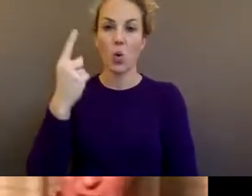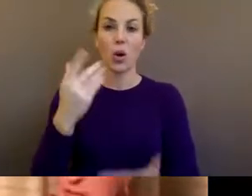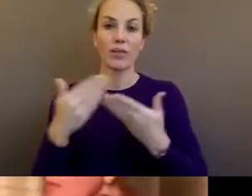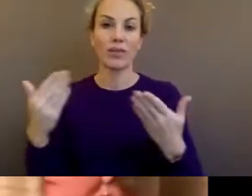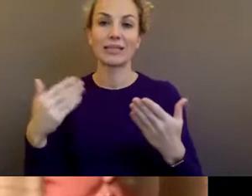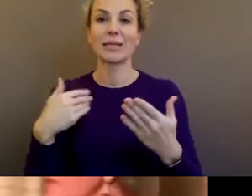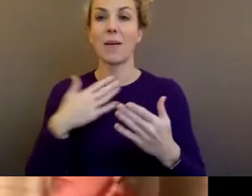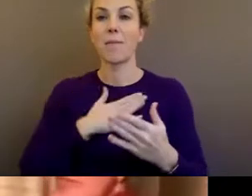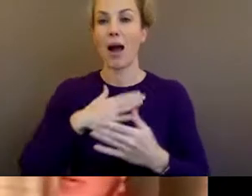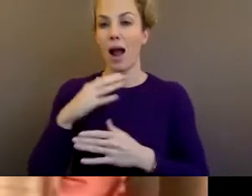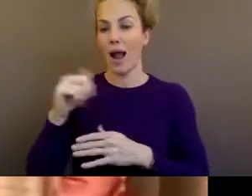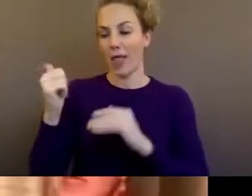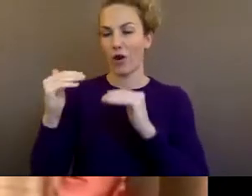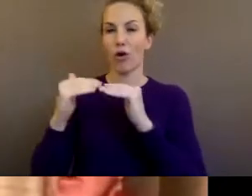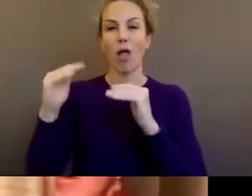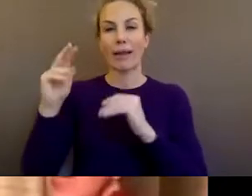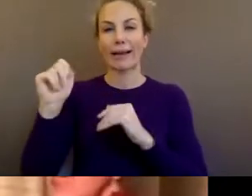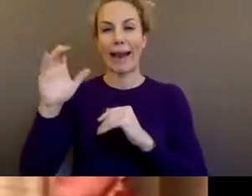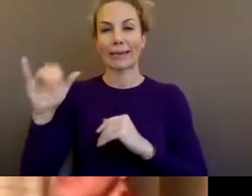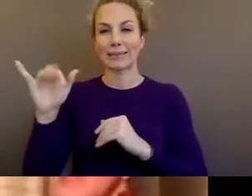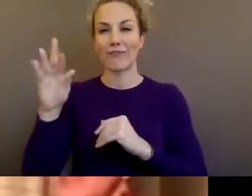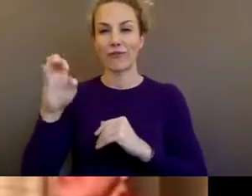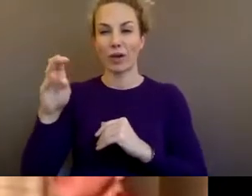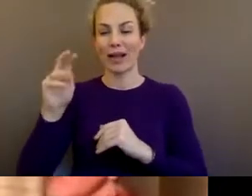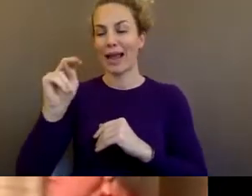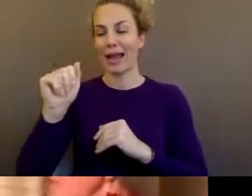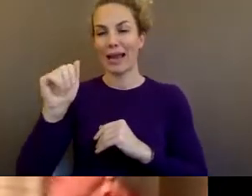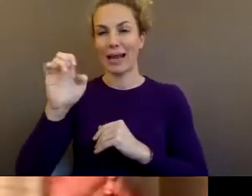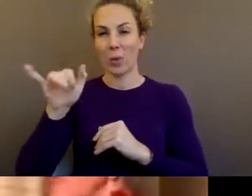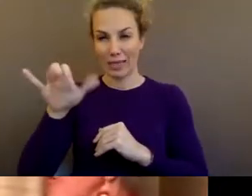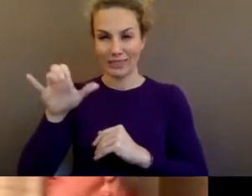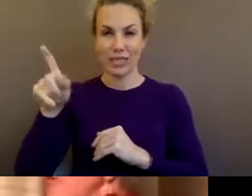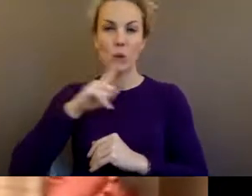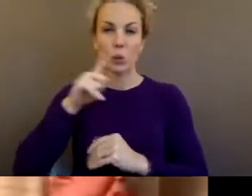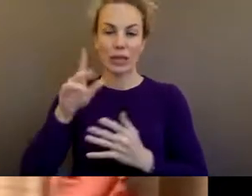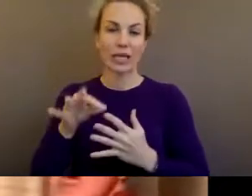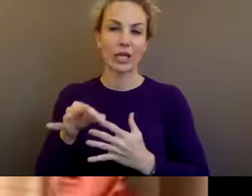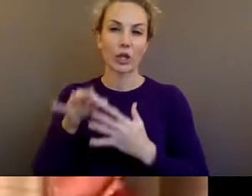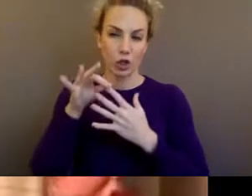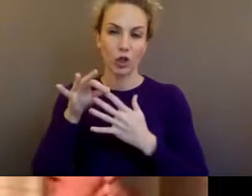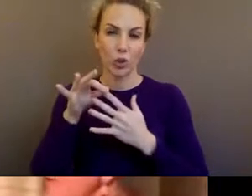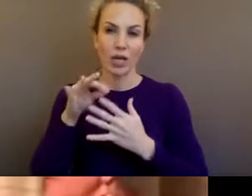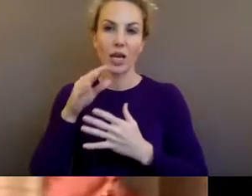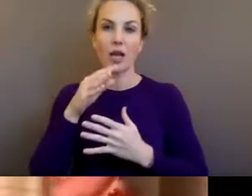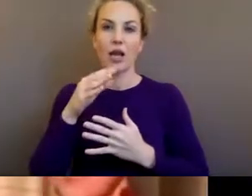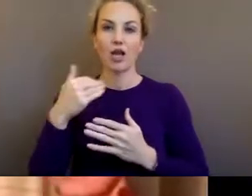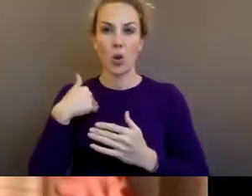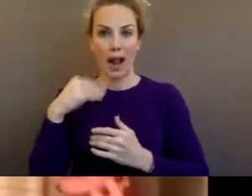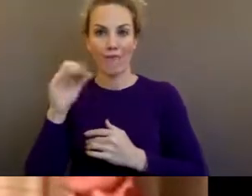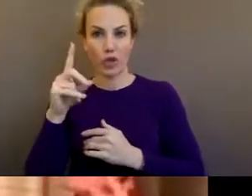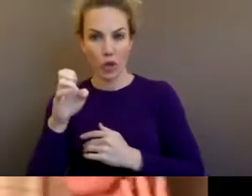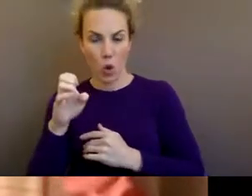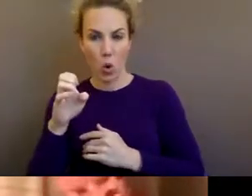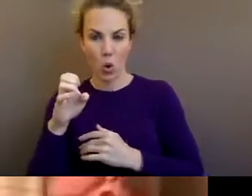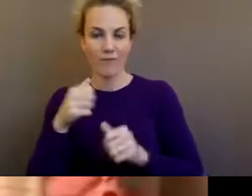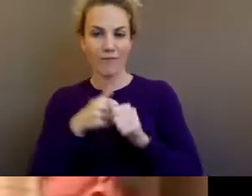my colleague Nancy Freeman says is that NAEYC is really unique in both having the code and